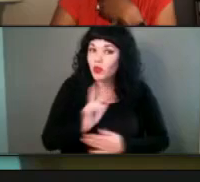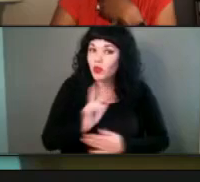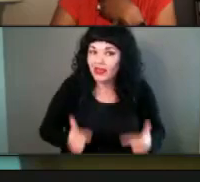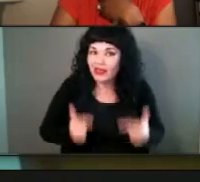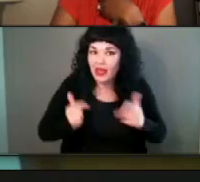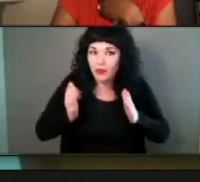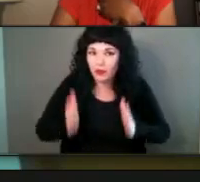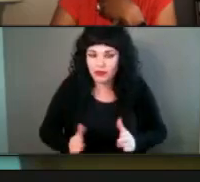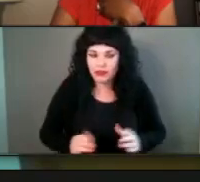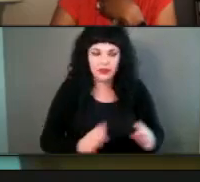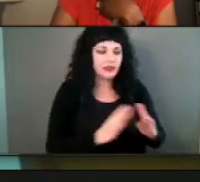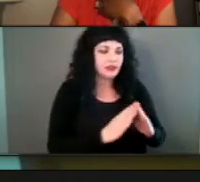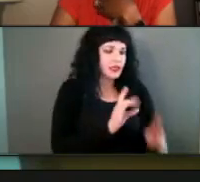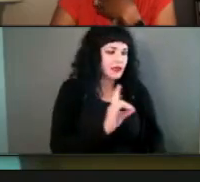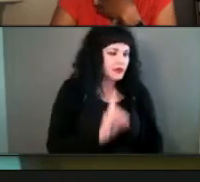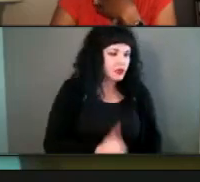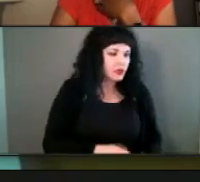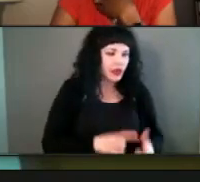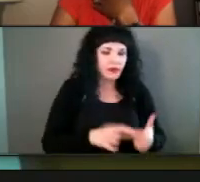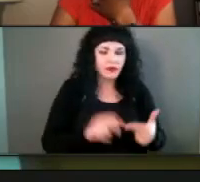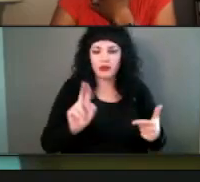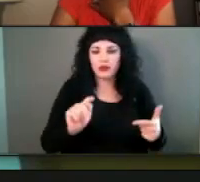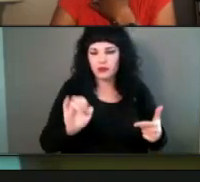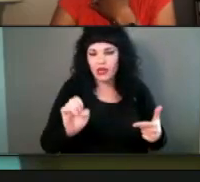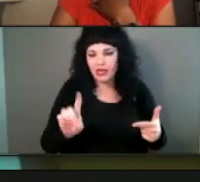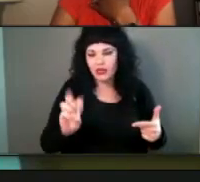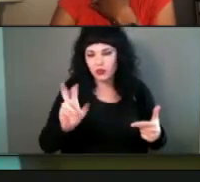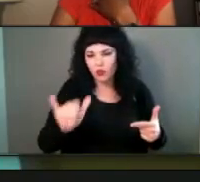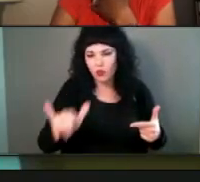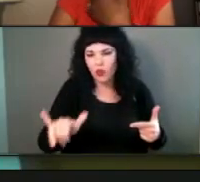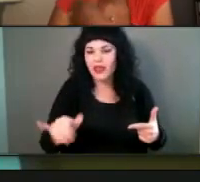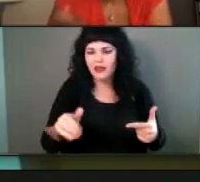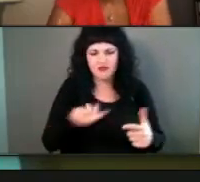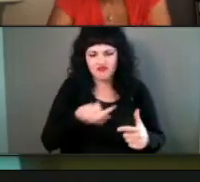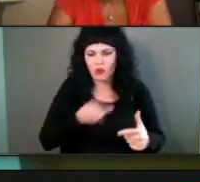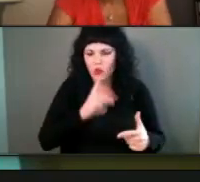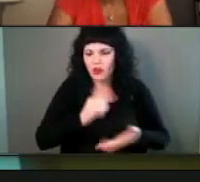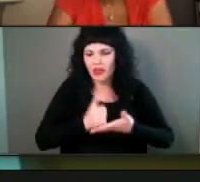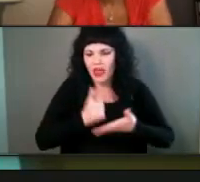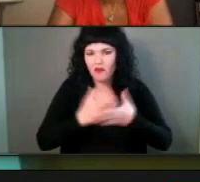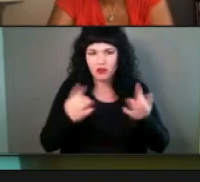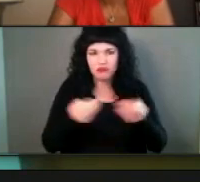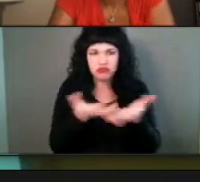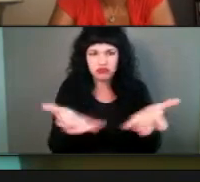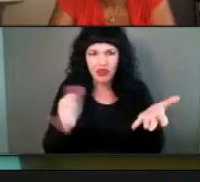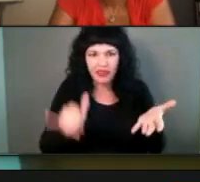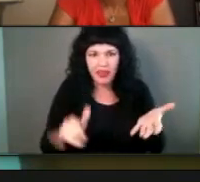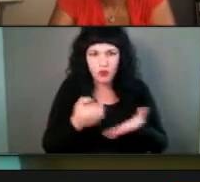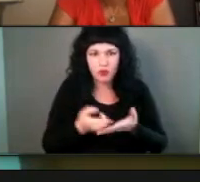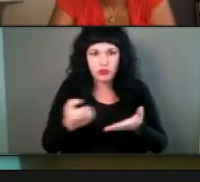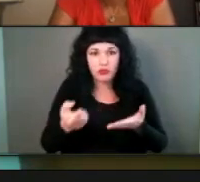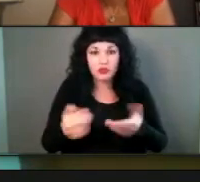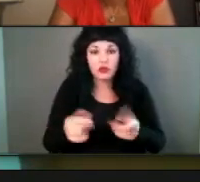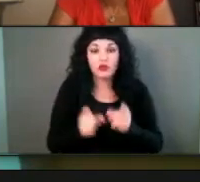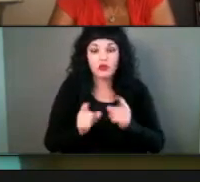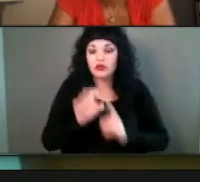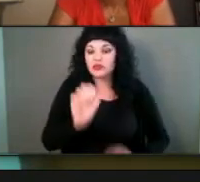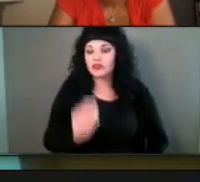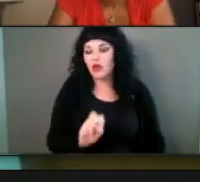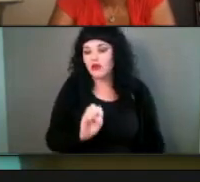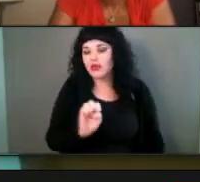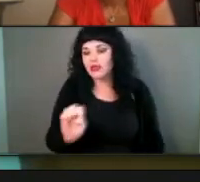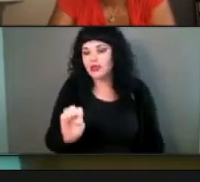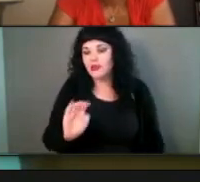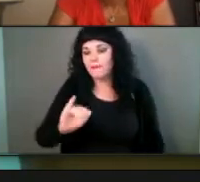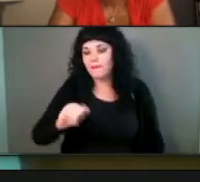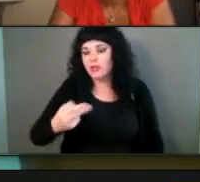United Way, many others, in getting that resource into Detroit, but in broader Southeast Michigan, we also have this,